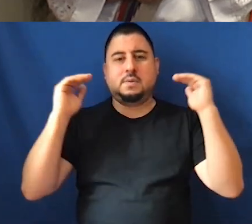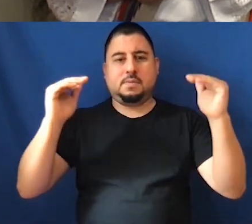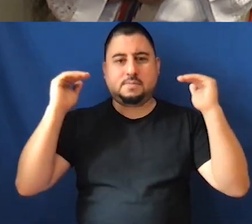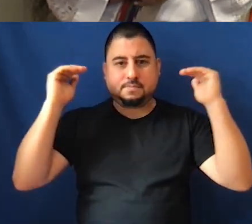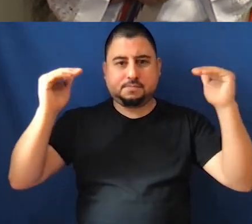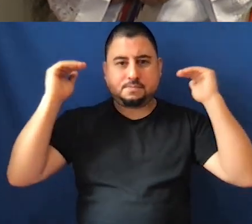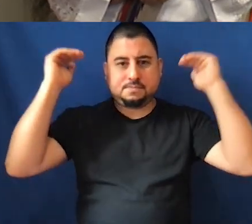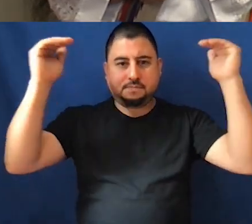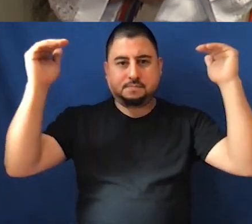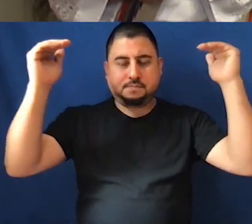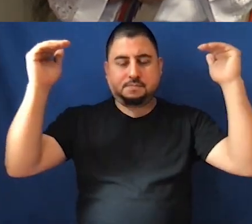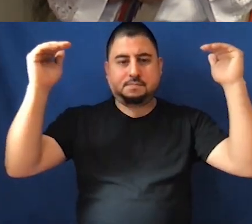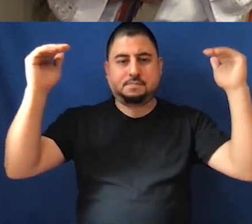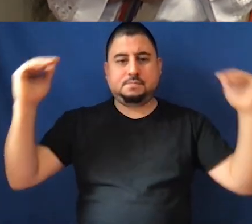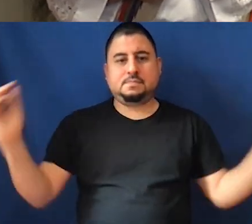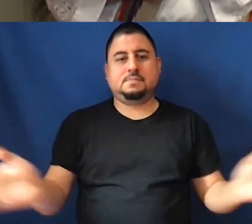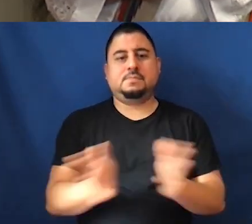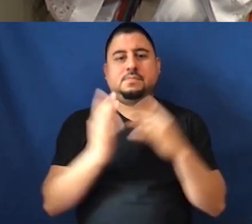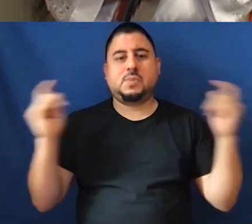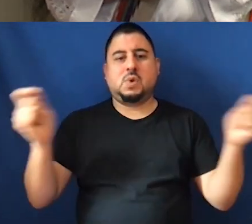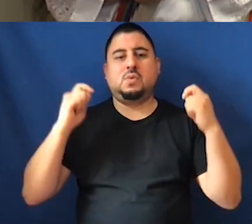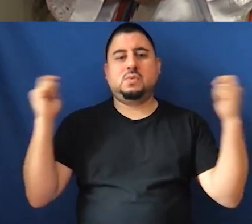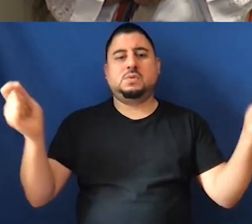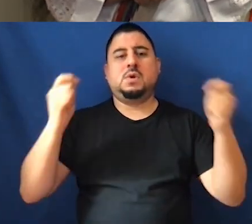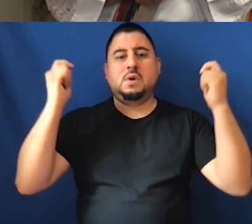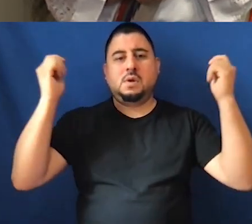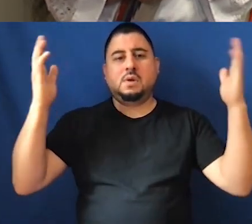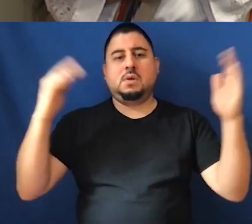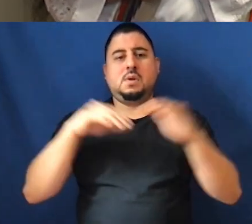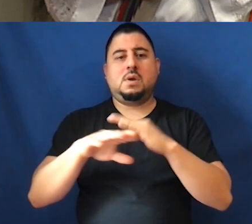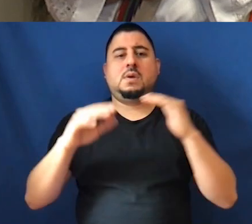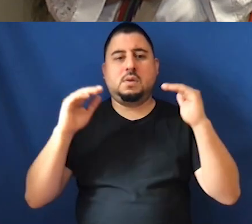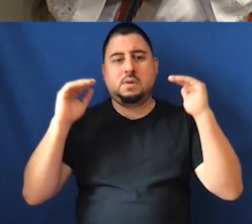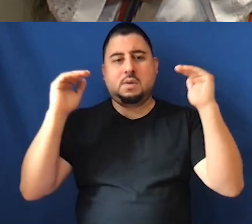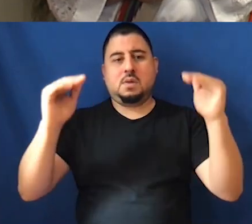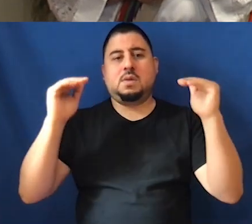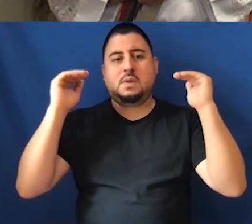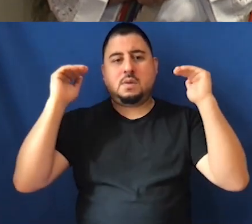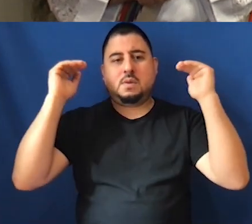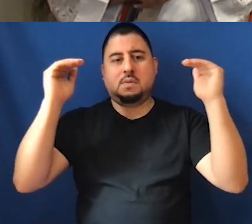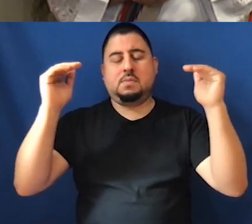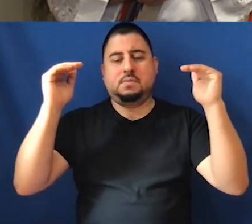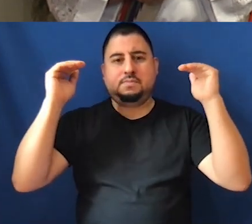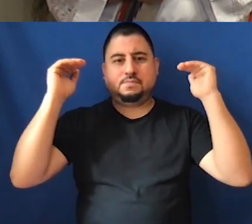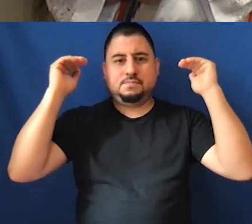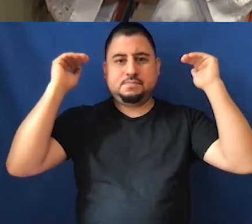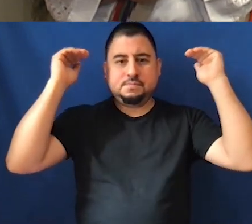in the highest. Hosanna in the